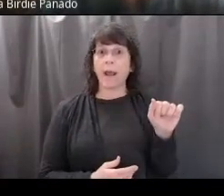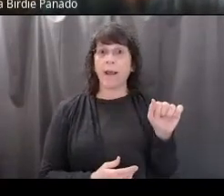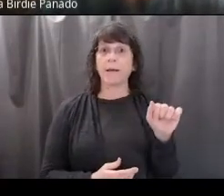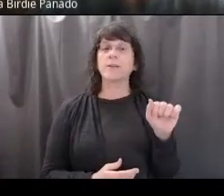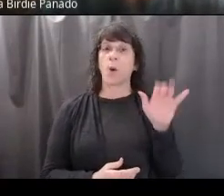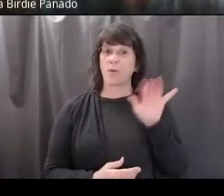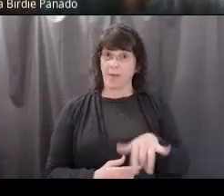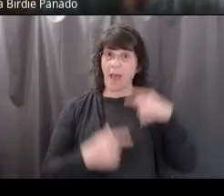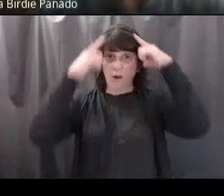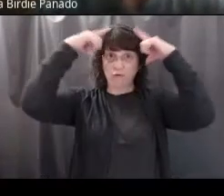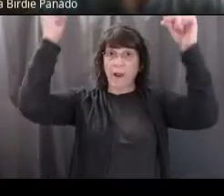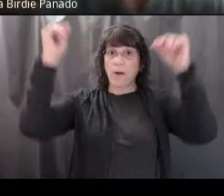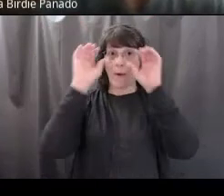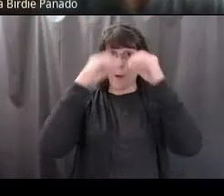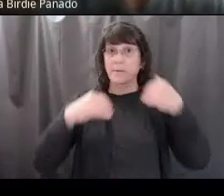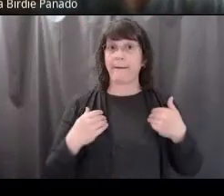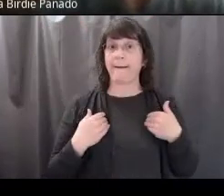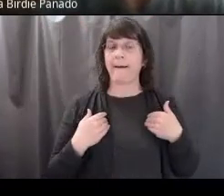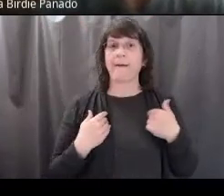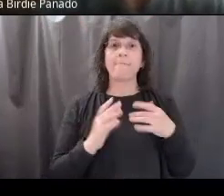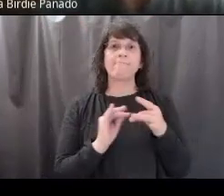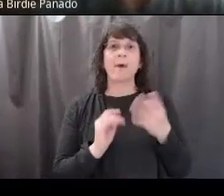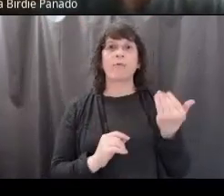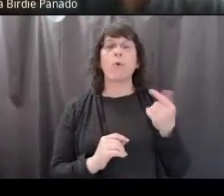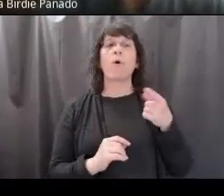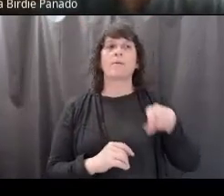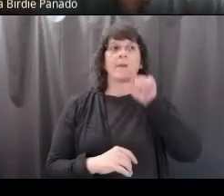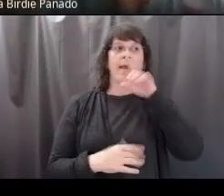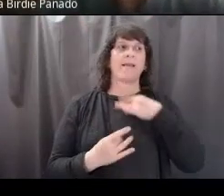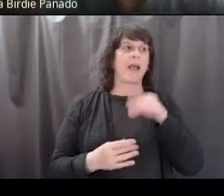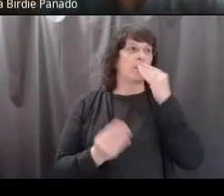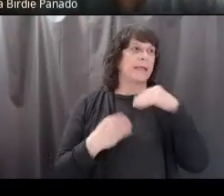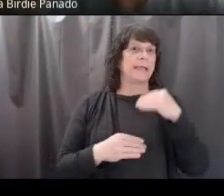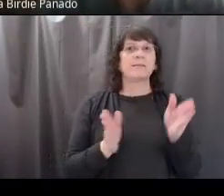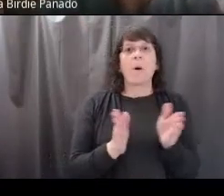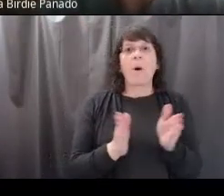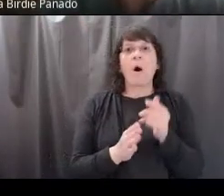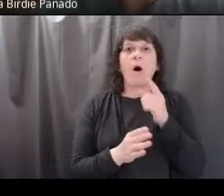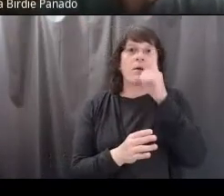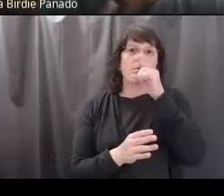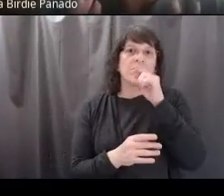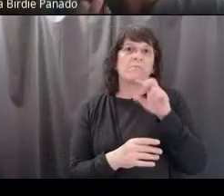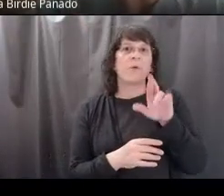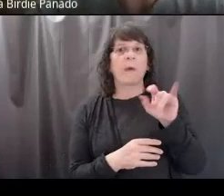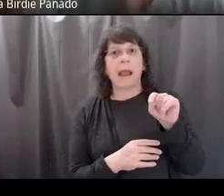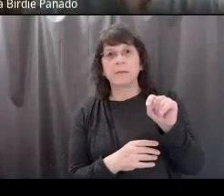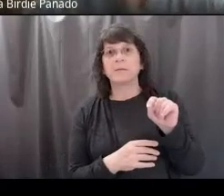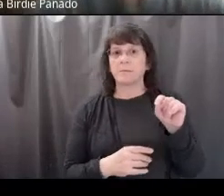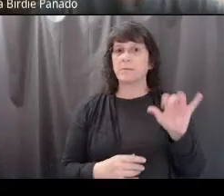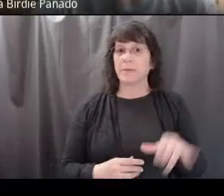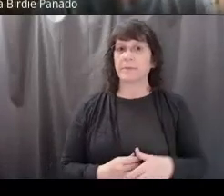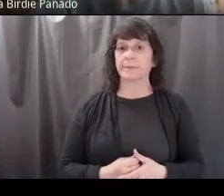horned owls live. And I mentioned before that they like to eat smaller rodents such as rats and mice.